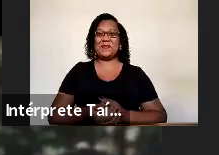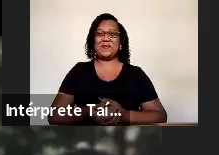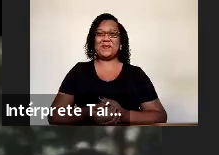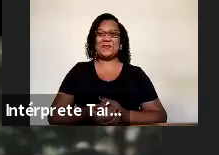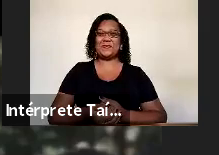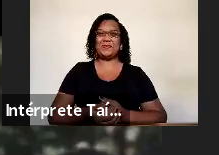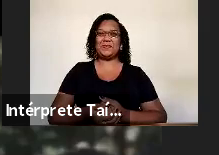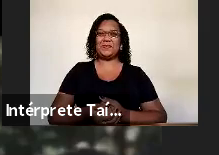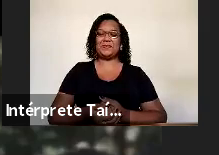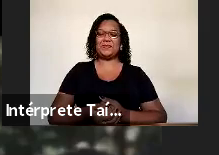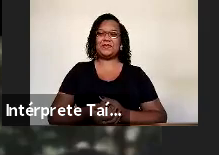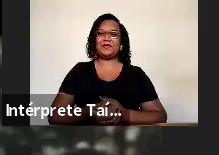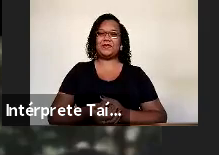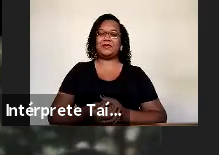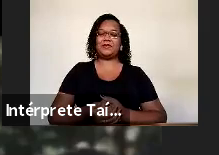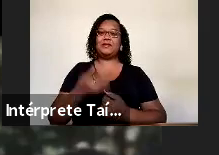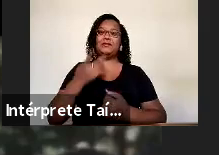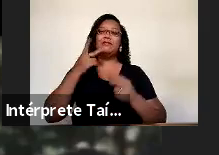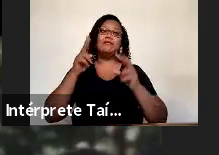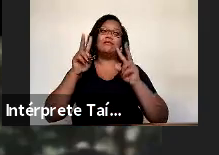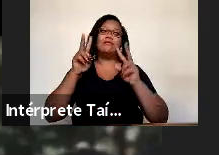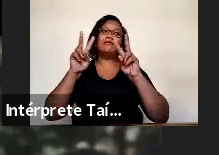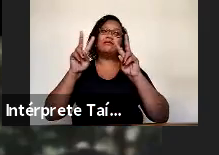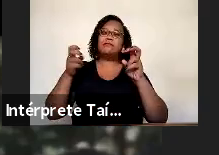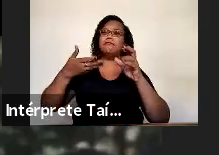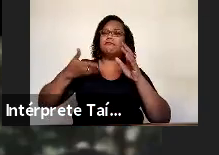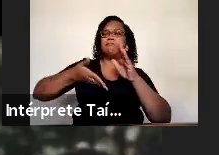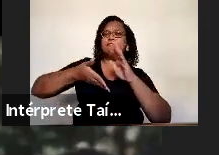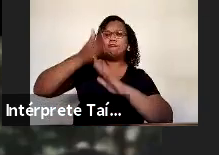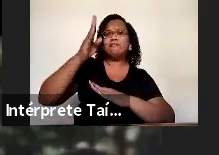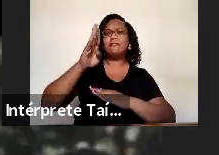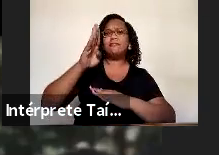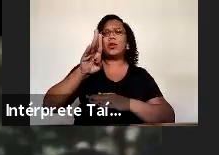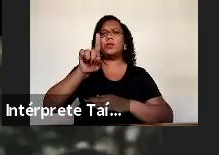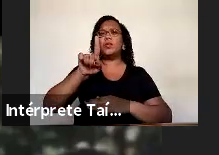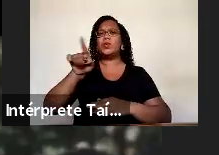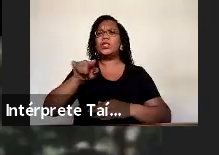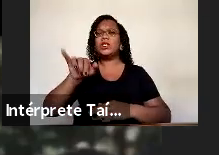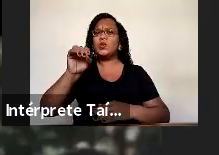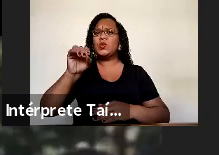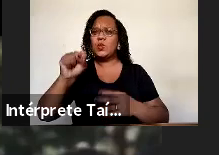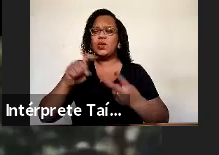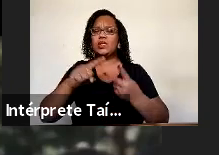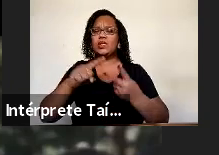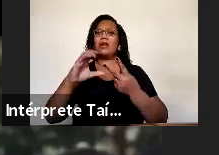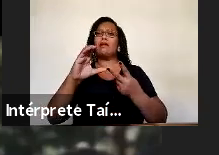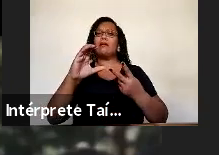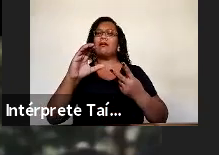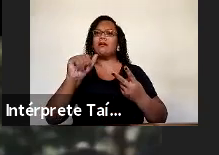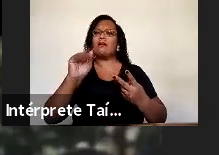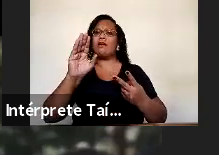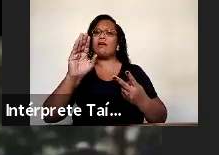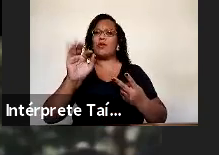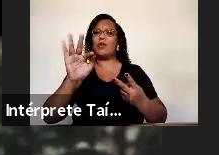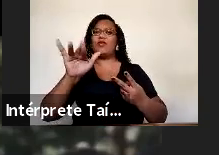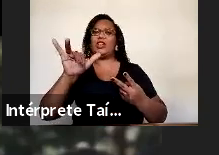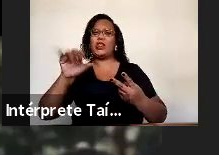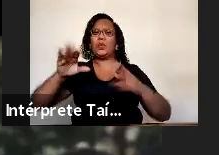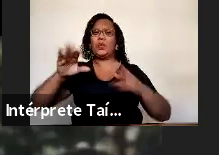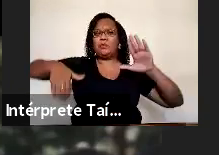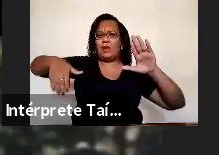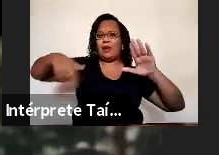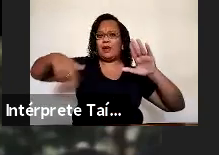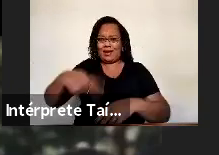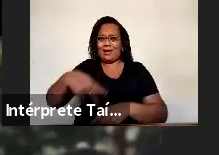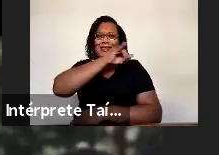expeditions to Búzios and to Cabo Frio. These are all beach places around Rio. And I went into mangroves,